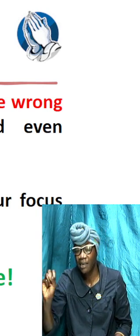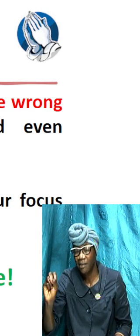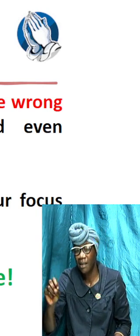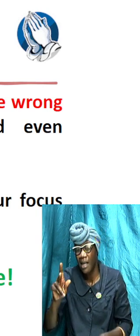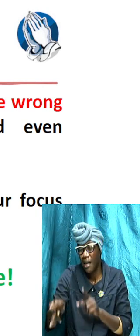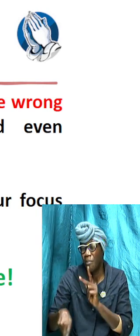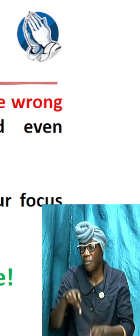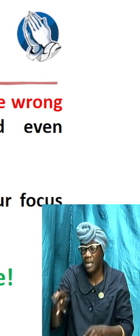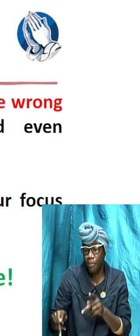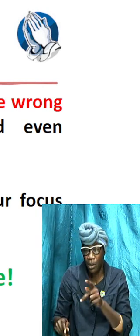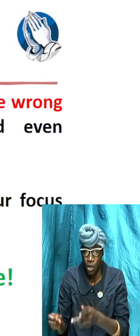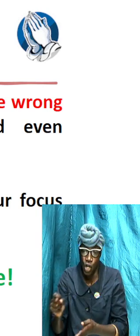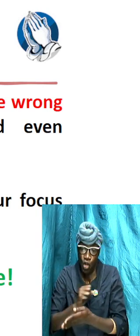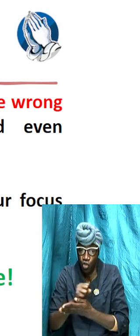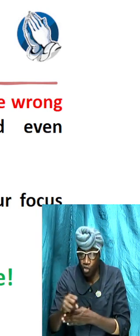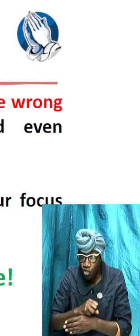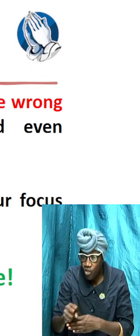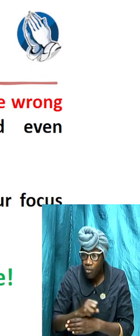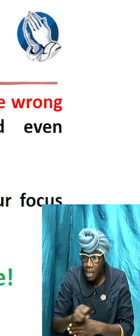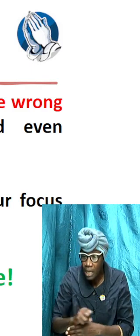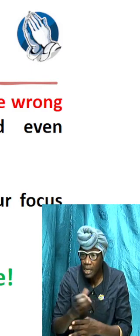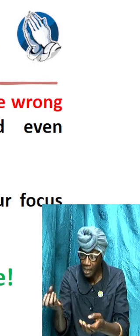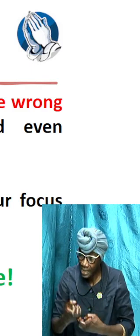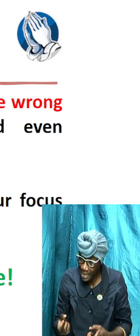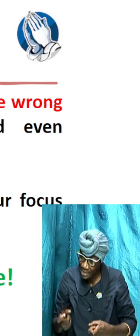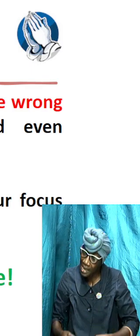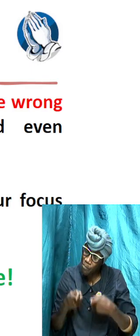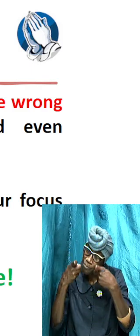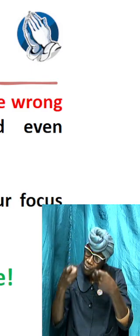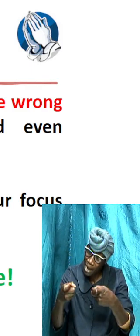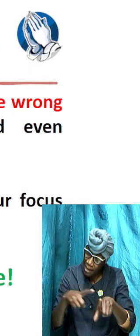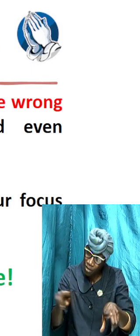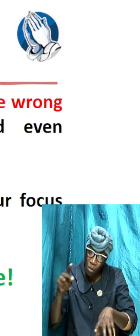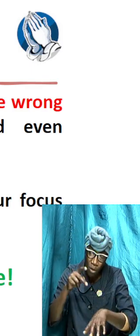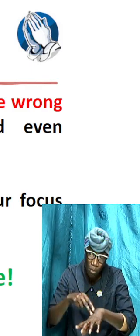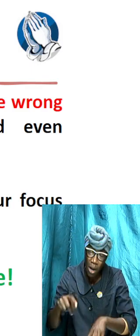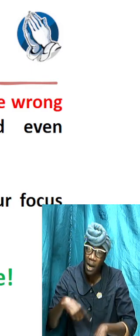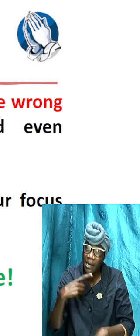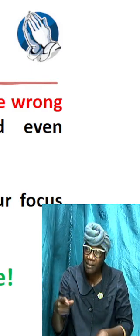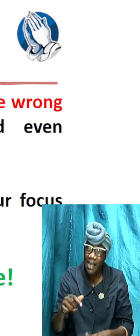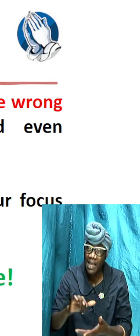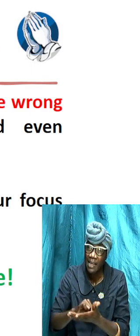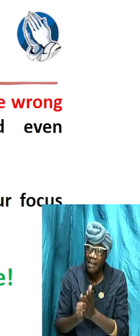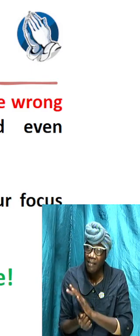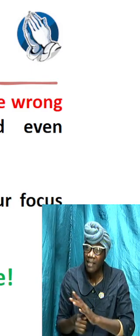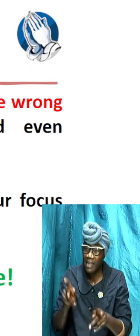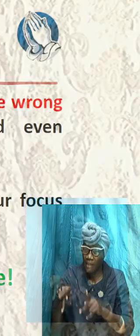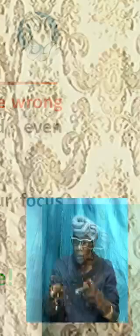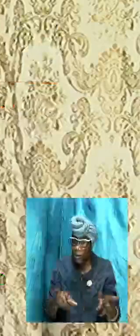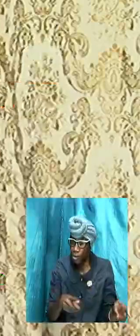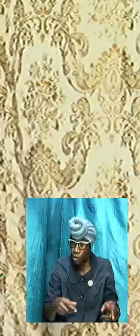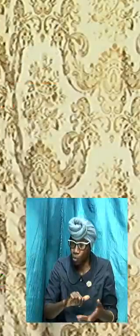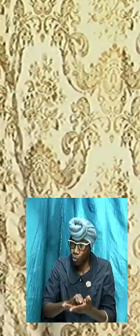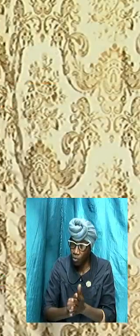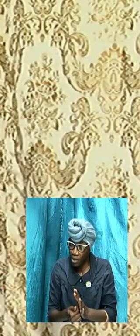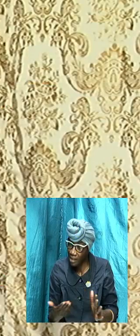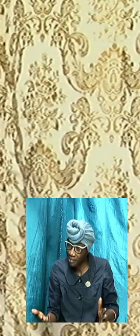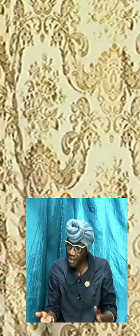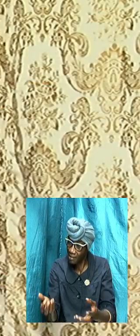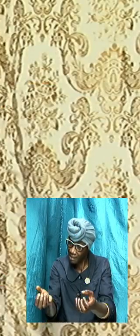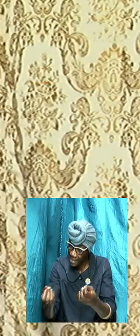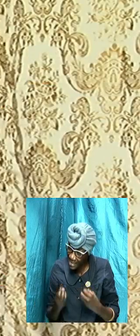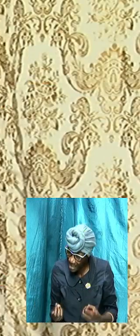praise God, so that they can get a prize. And Paul is saying, look here, these people do these things to obtain